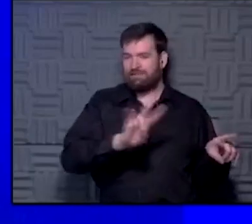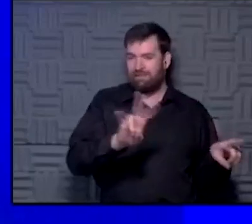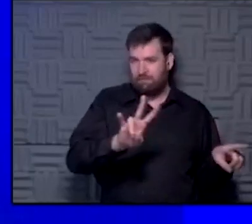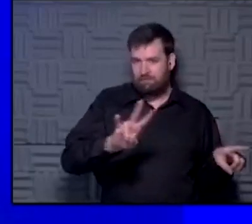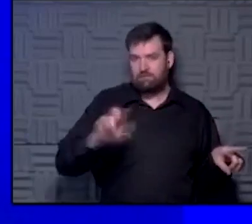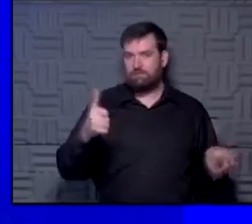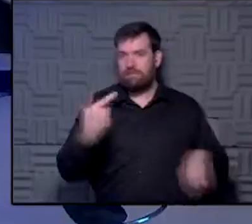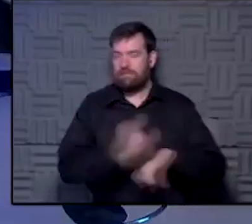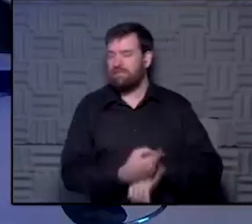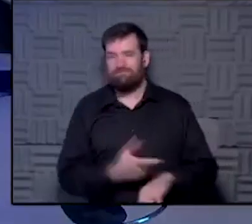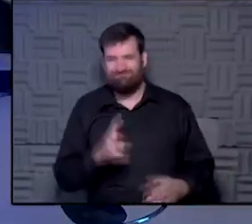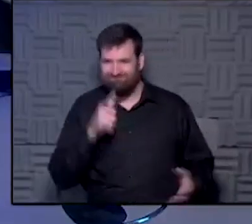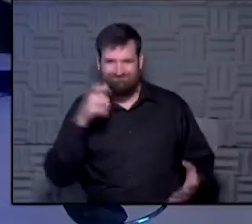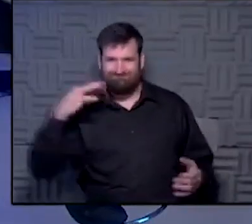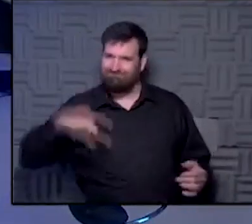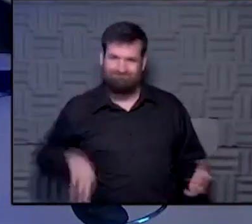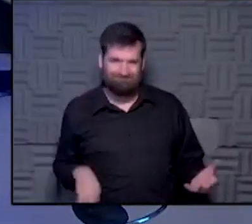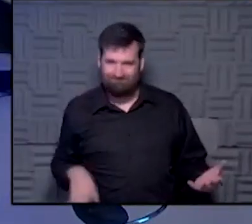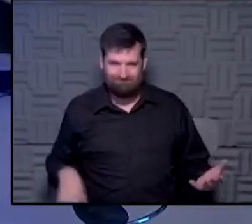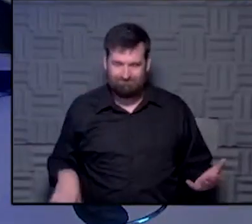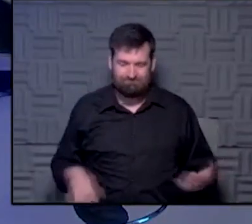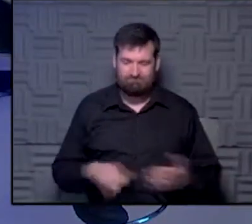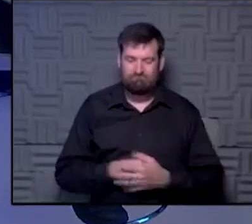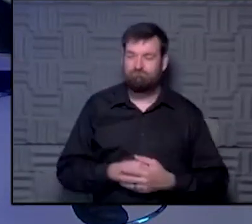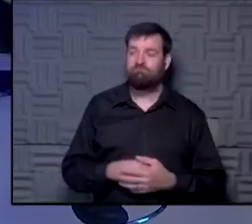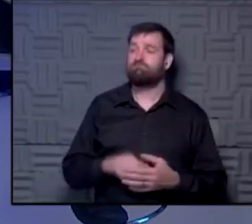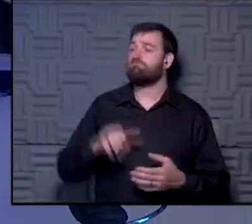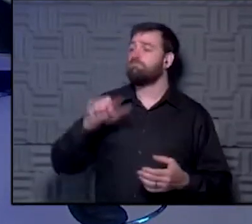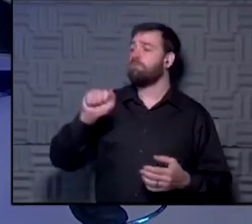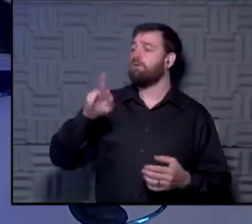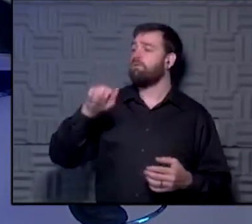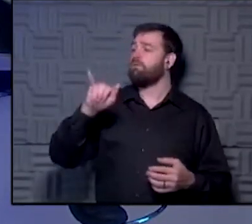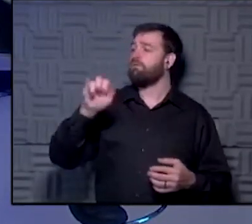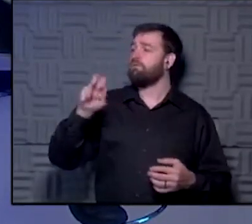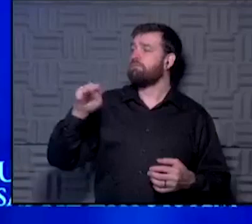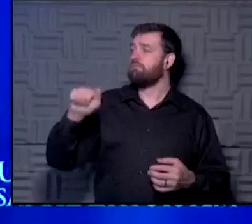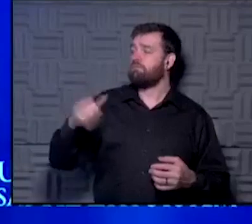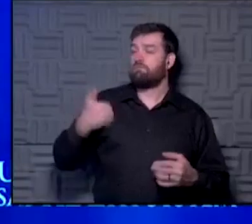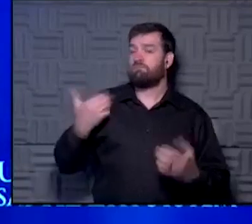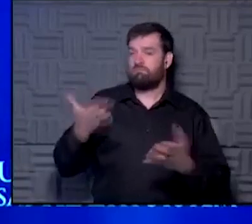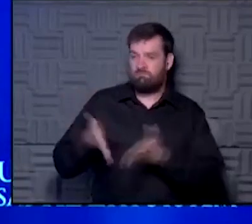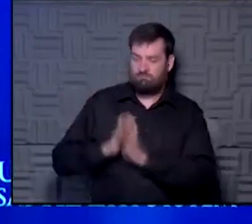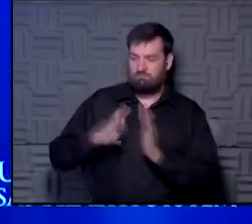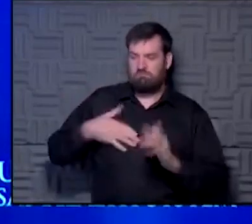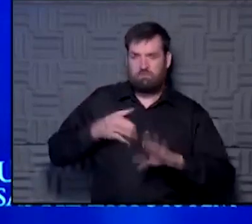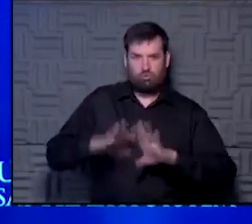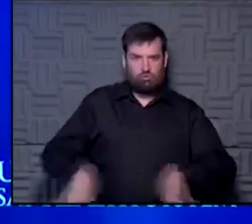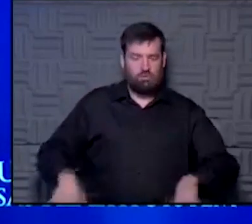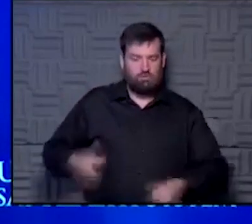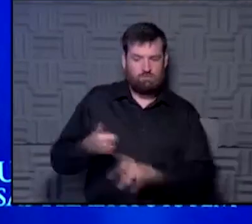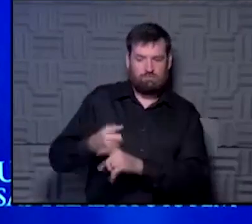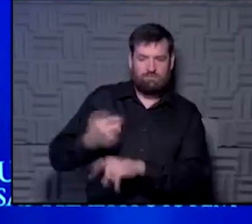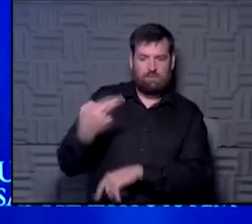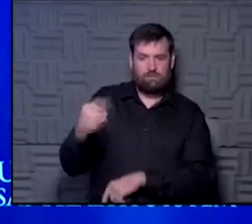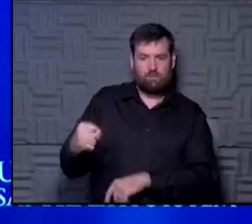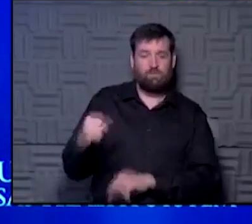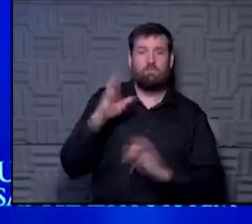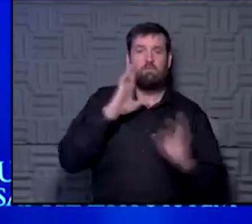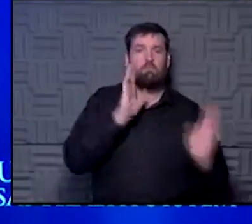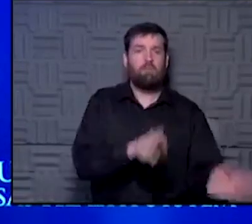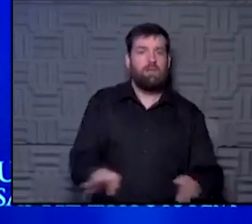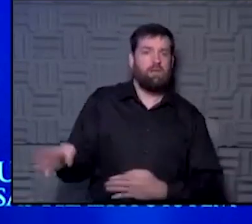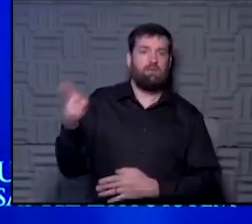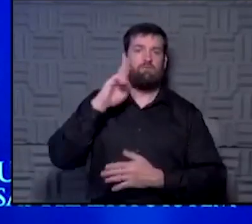after that. All right. Arietta asks, my child is in high school and they're planning to have a